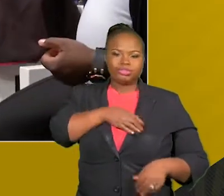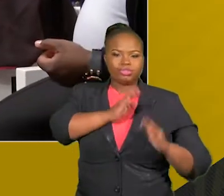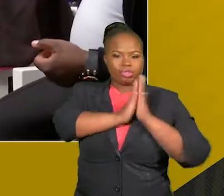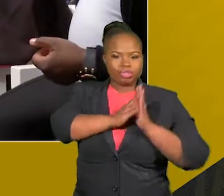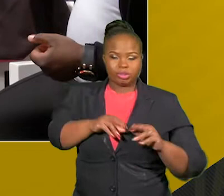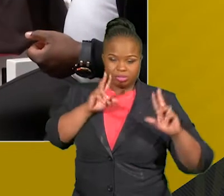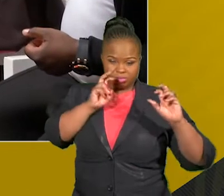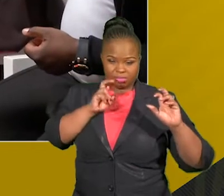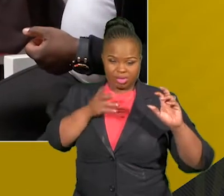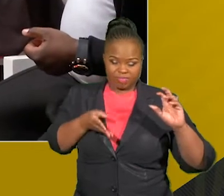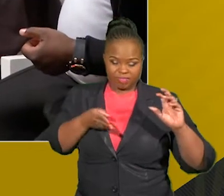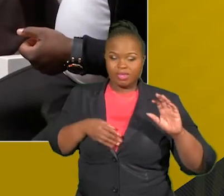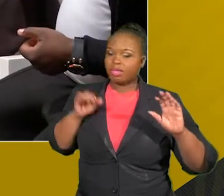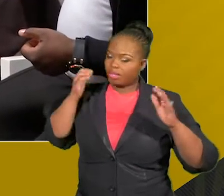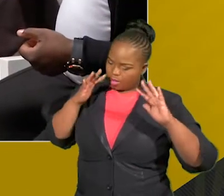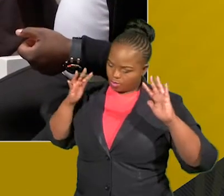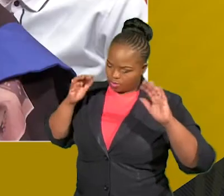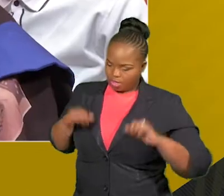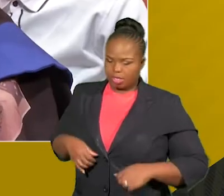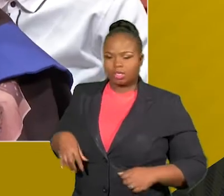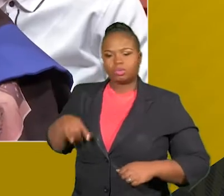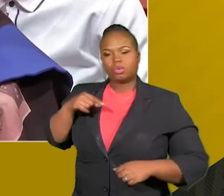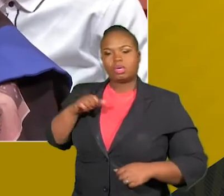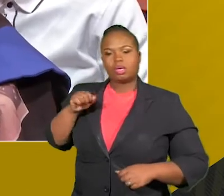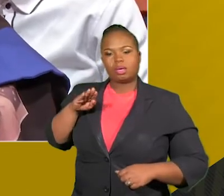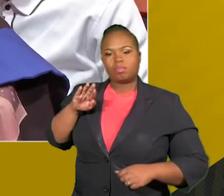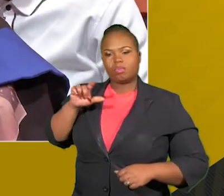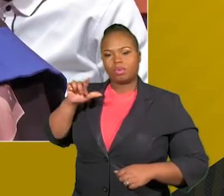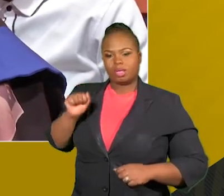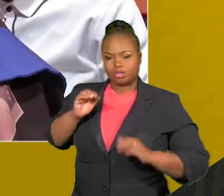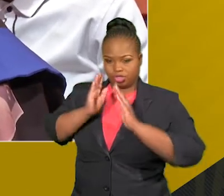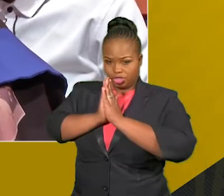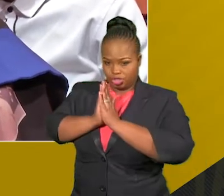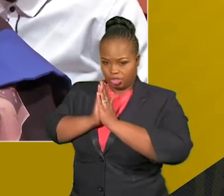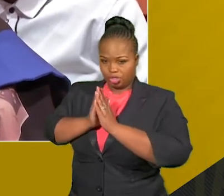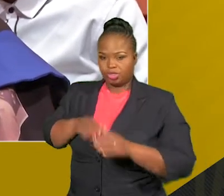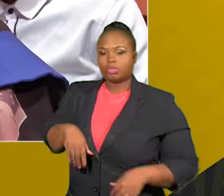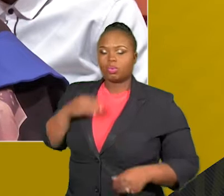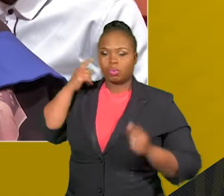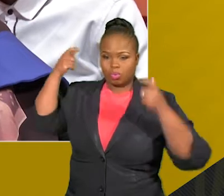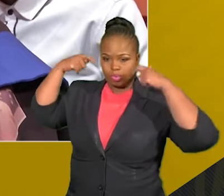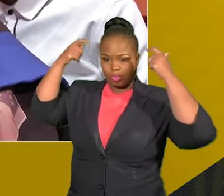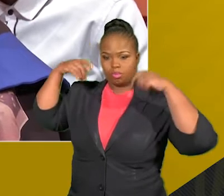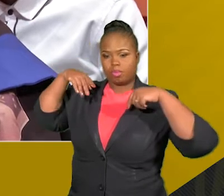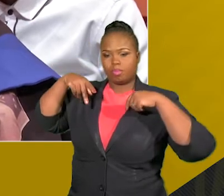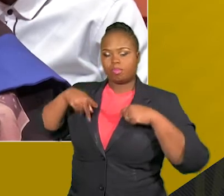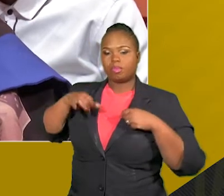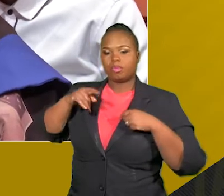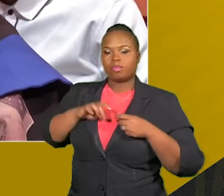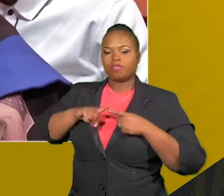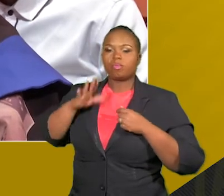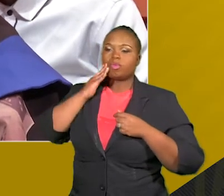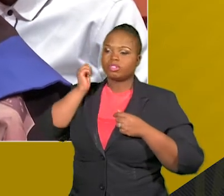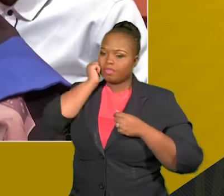something, right? Hallelujah. Okay. According to the Gospel of Khabula Church, according to the Pope T.D. Makiti of Orange Farm,